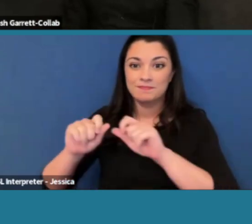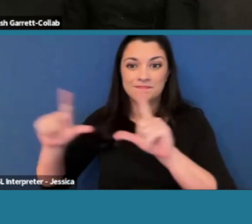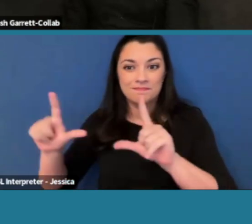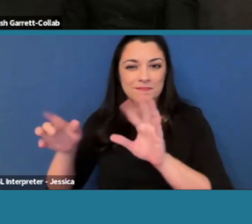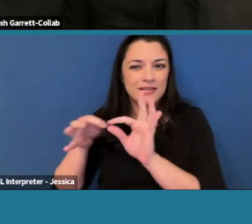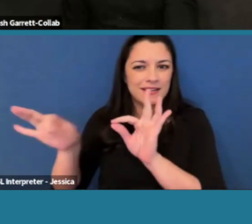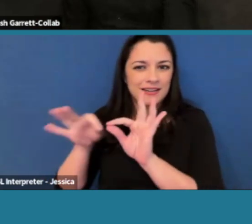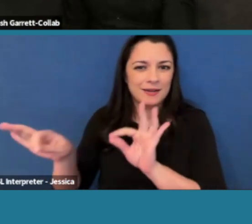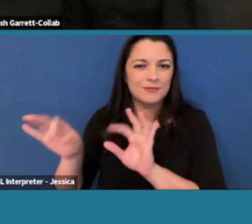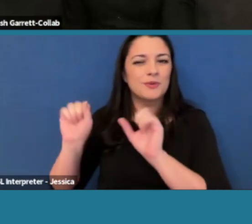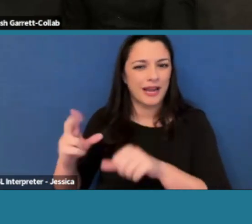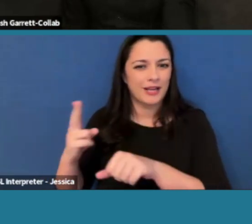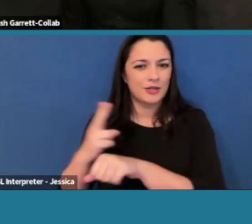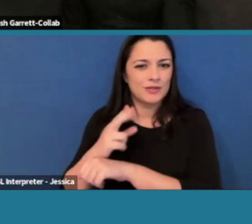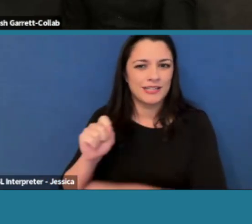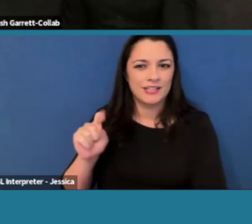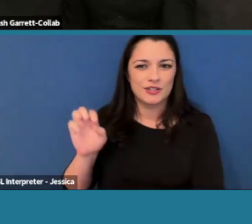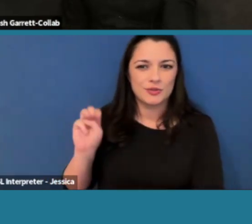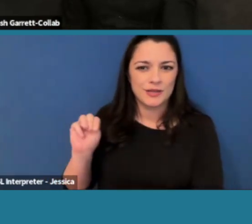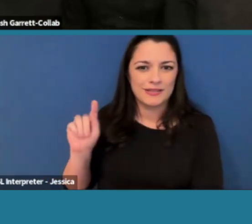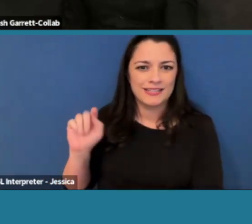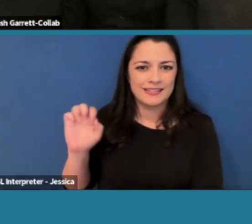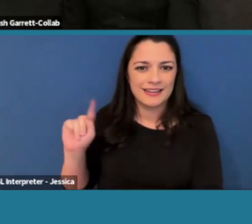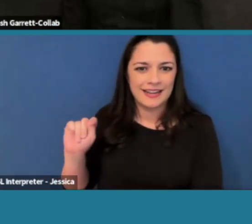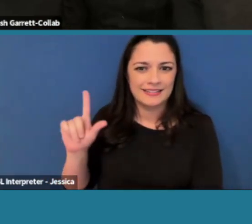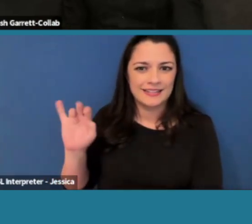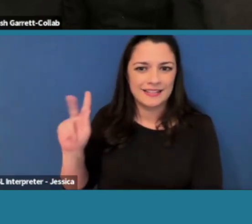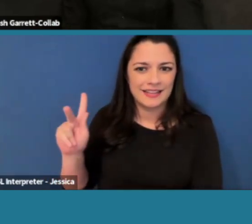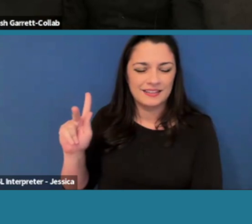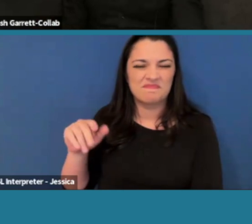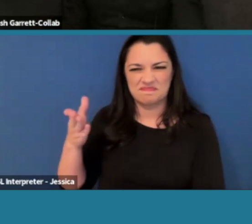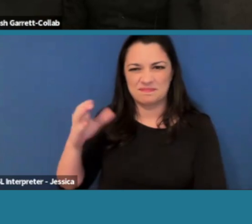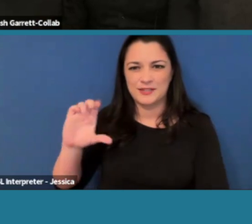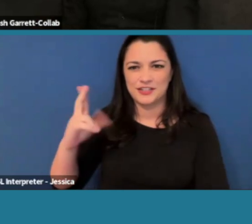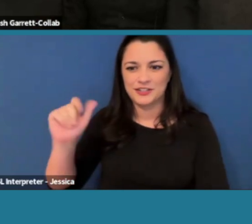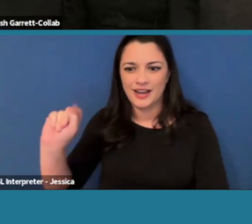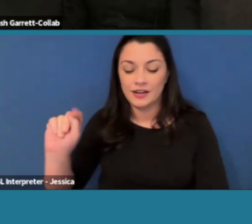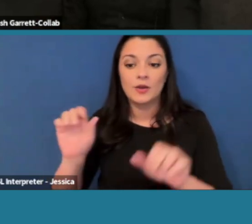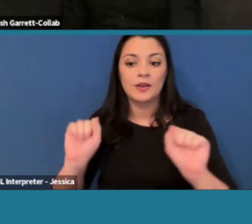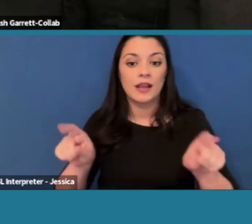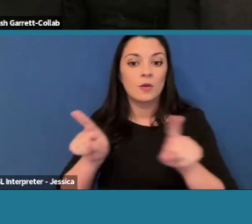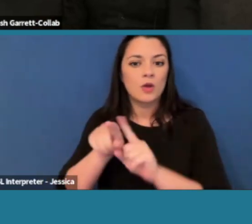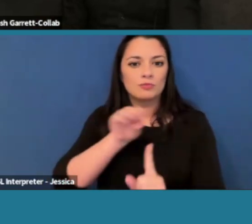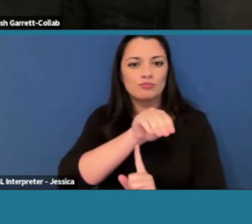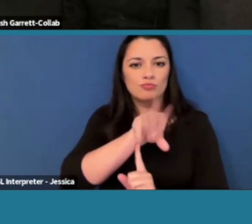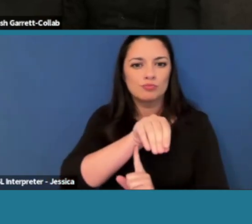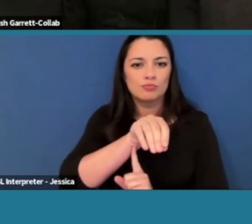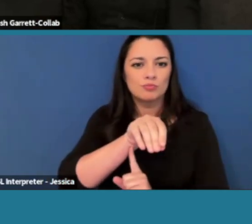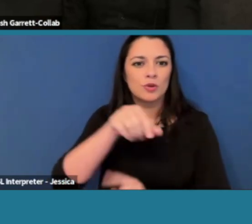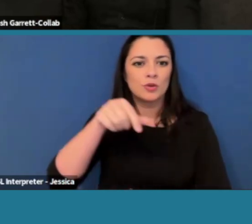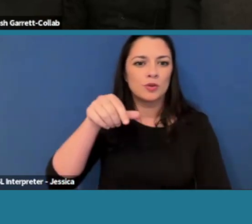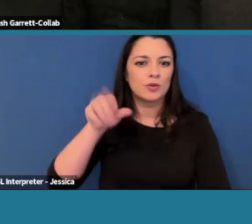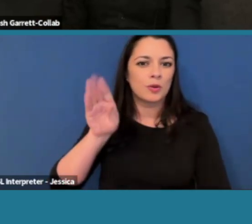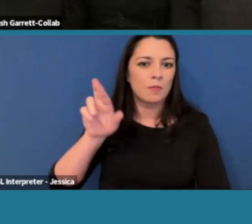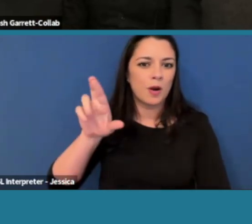that using a stream text link. We've included that in the chat. You can also scan the barcode, which will be on the